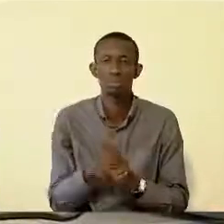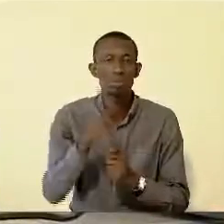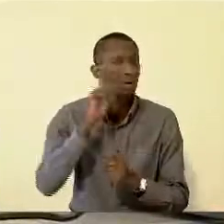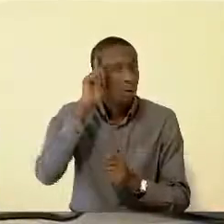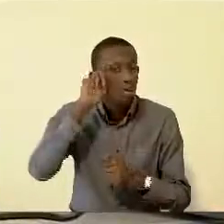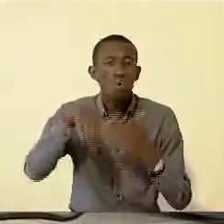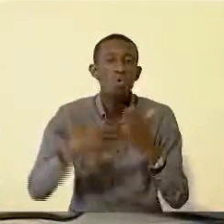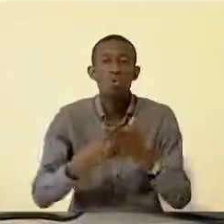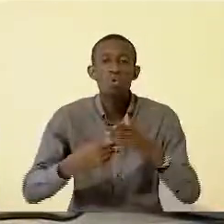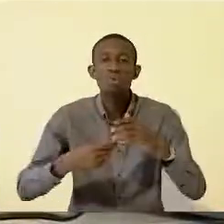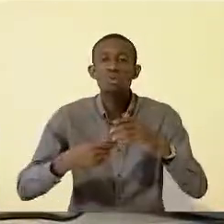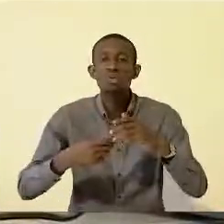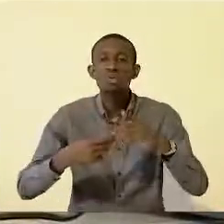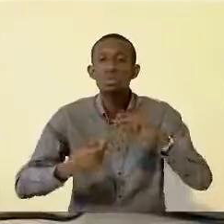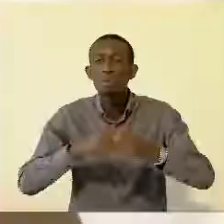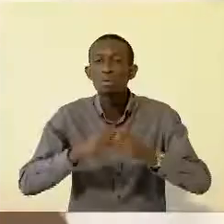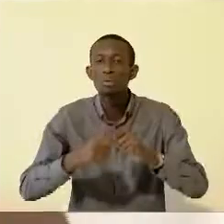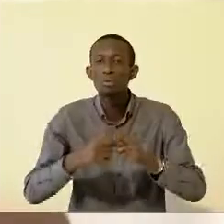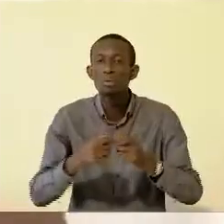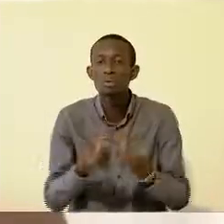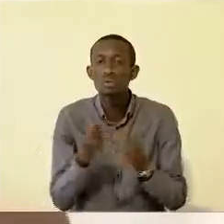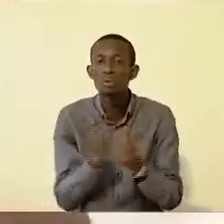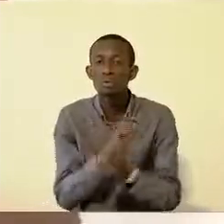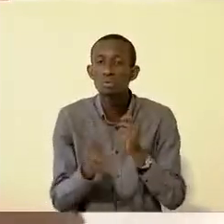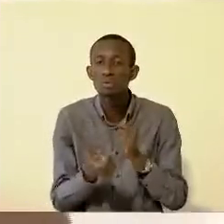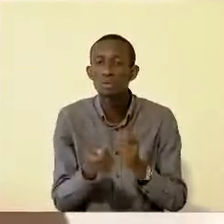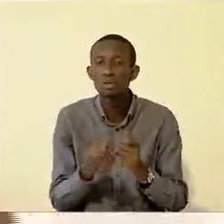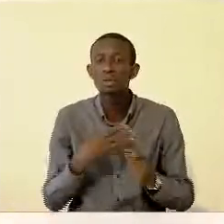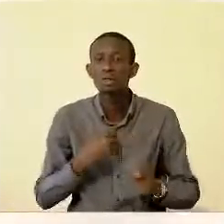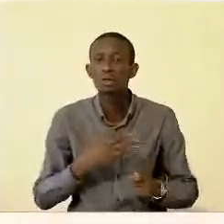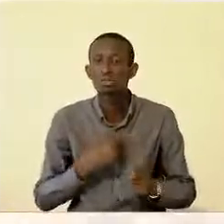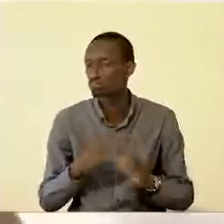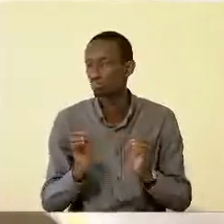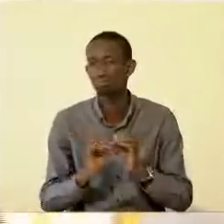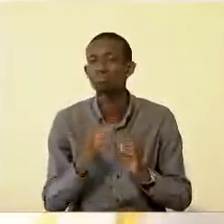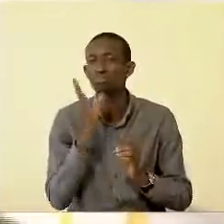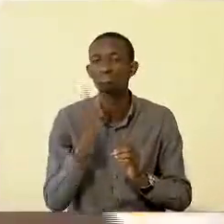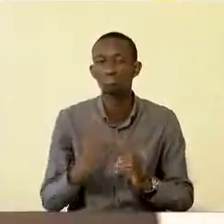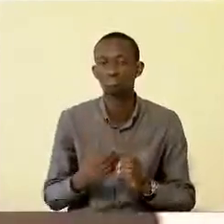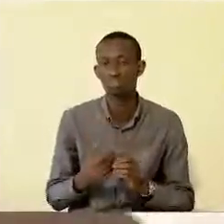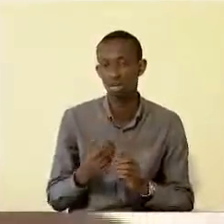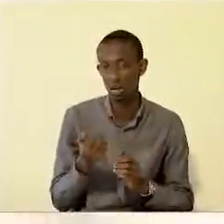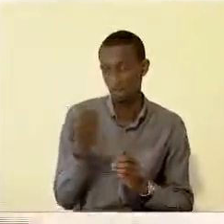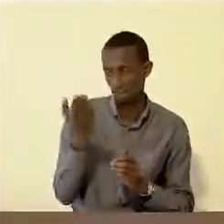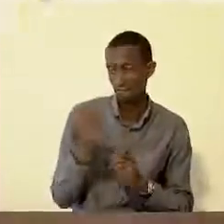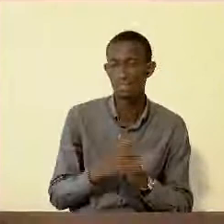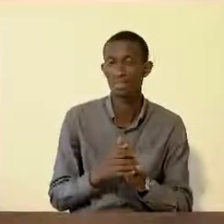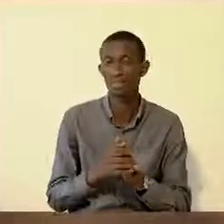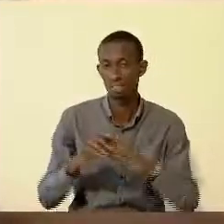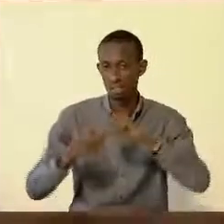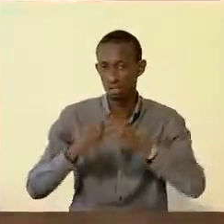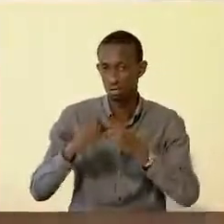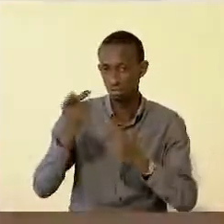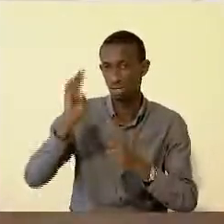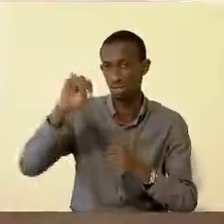burn to give a yellow color, but that is not the case. So that is the reason why I've decided to use this magnesium so that you can